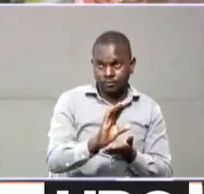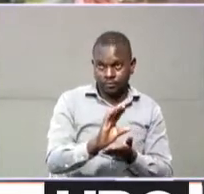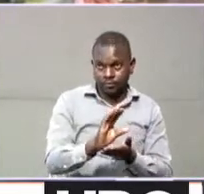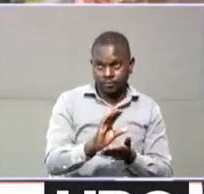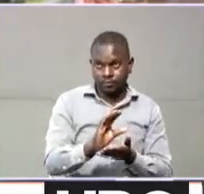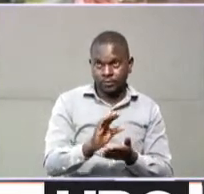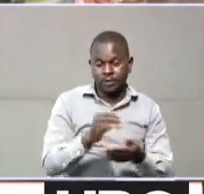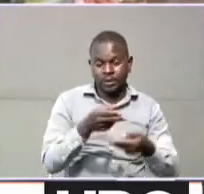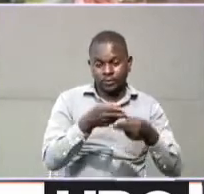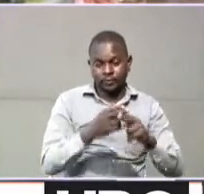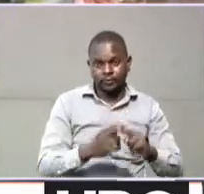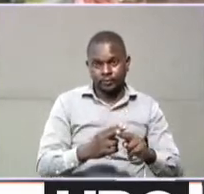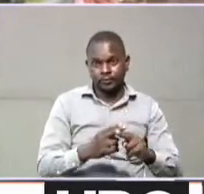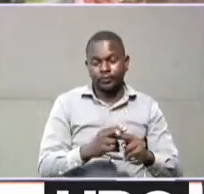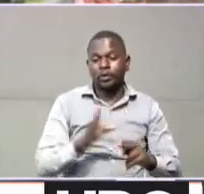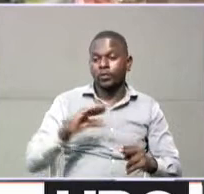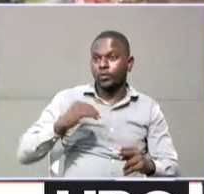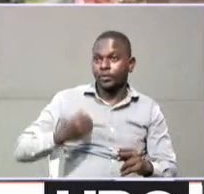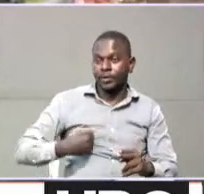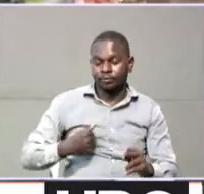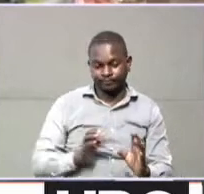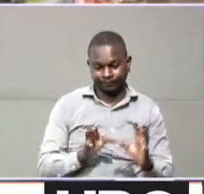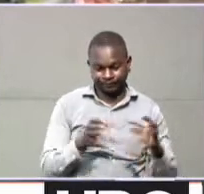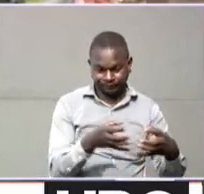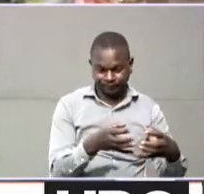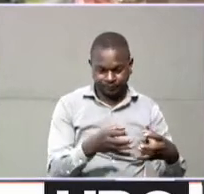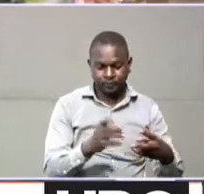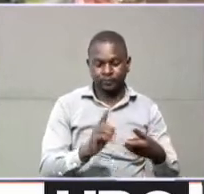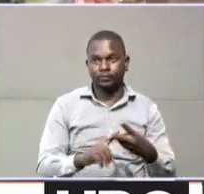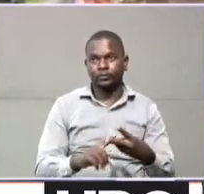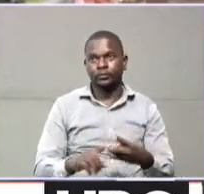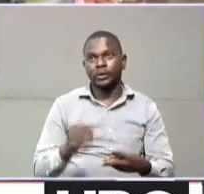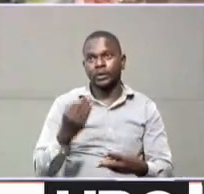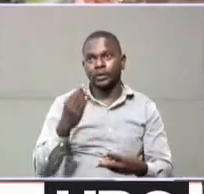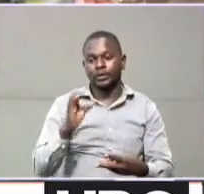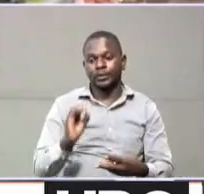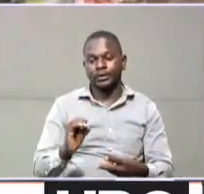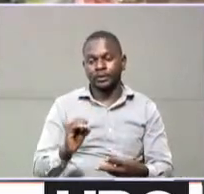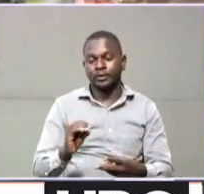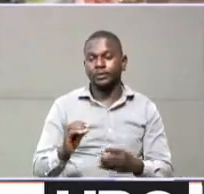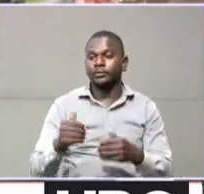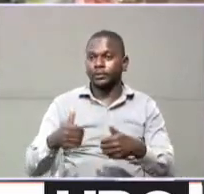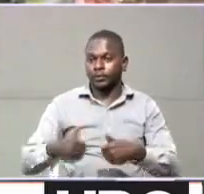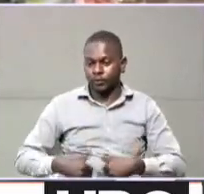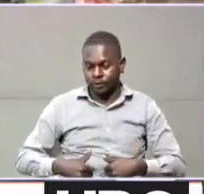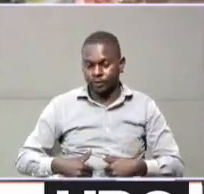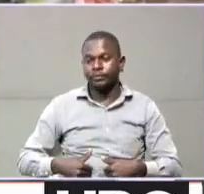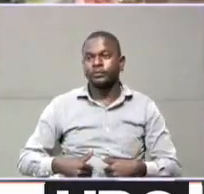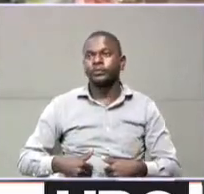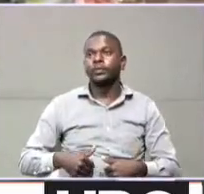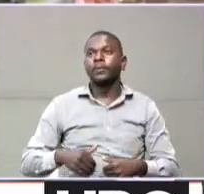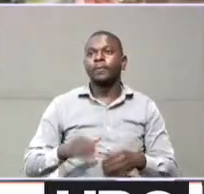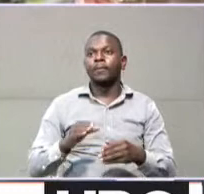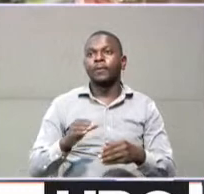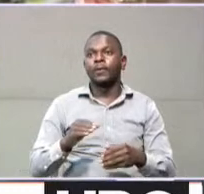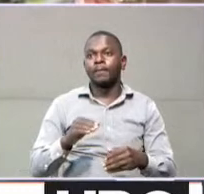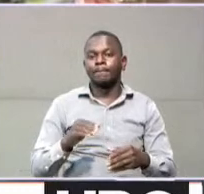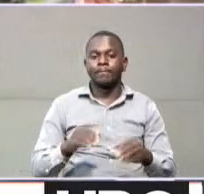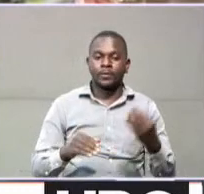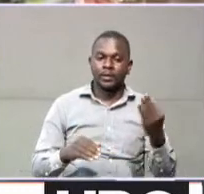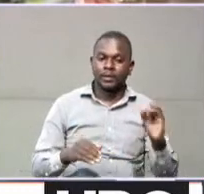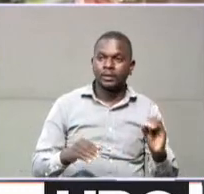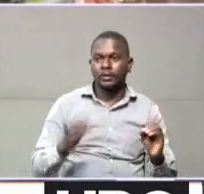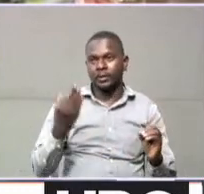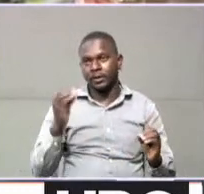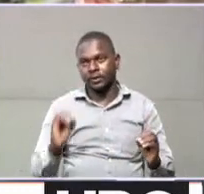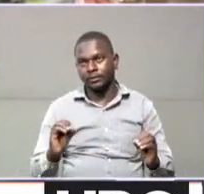should be loaned to women and the 30 percent to youth uh so the ratios have been divided